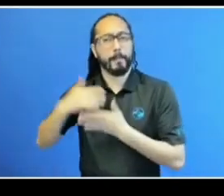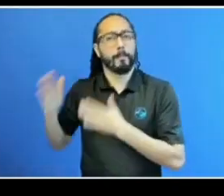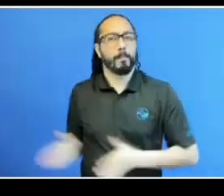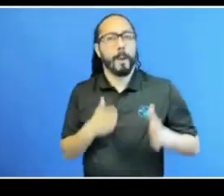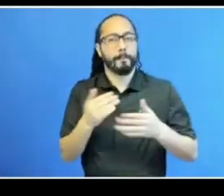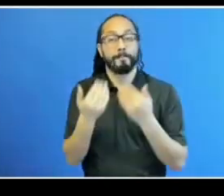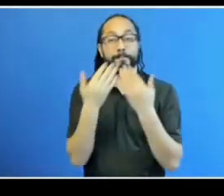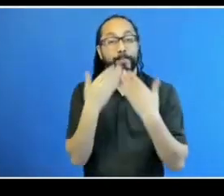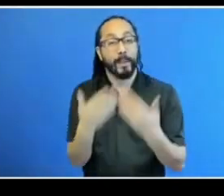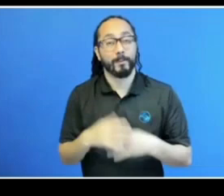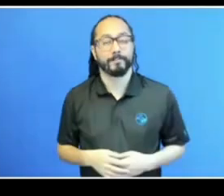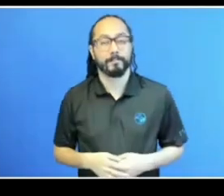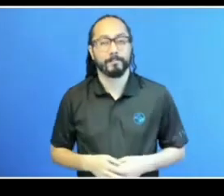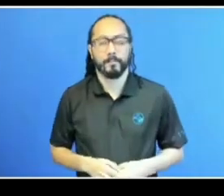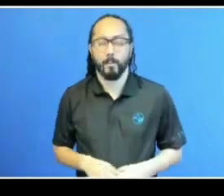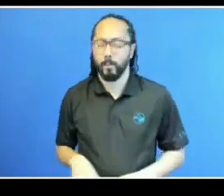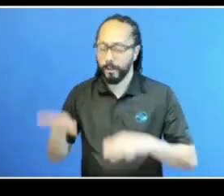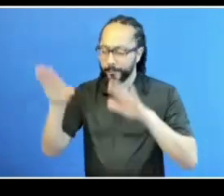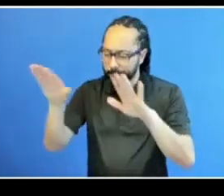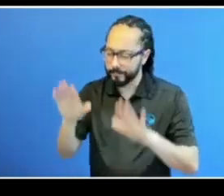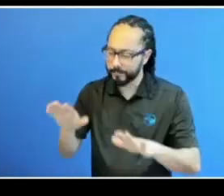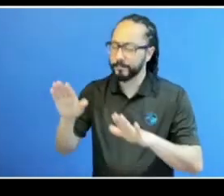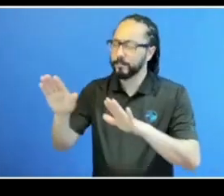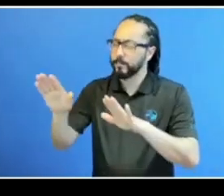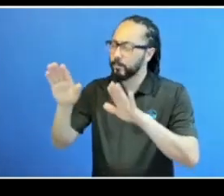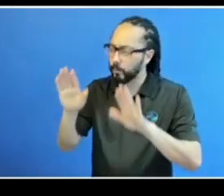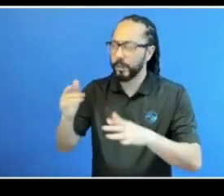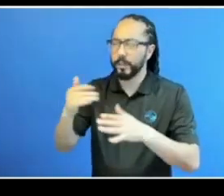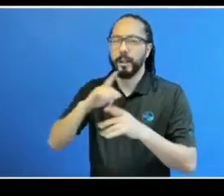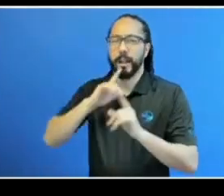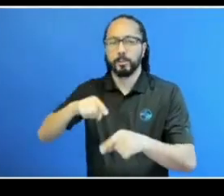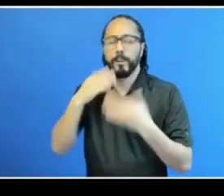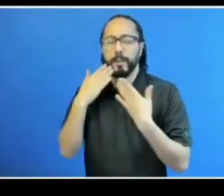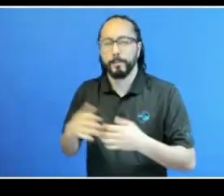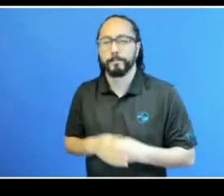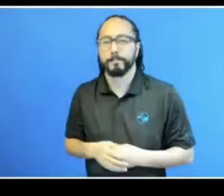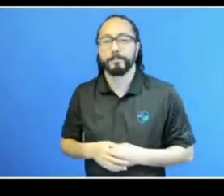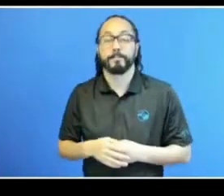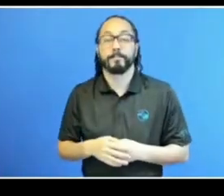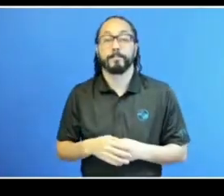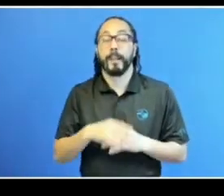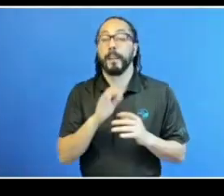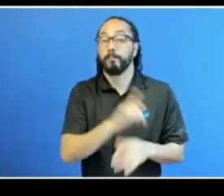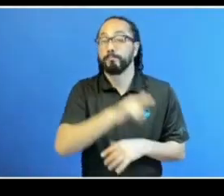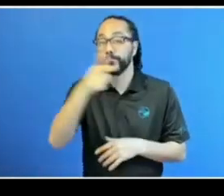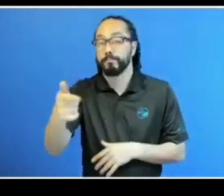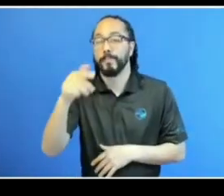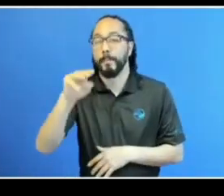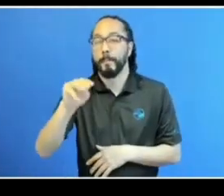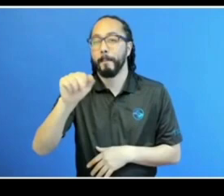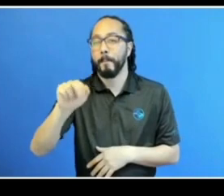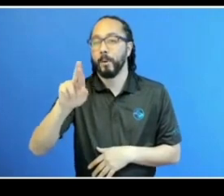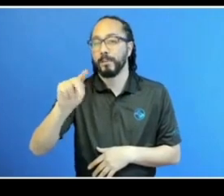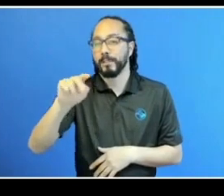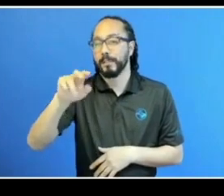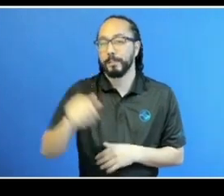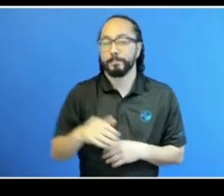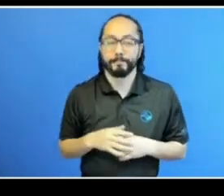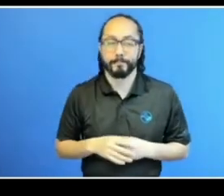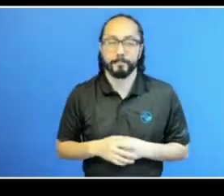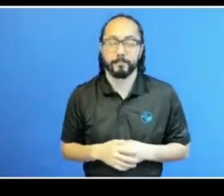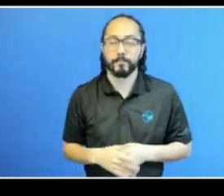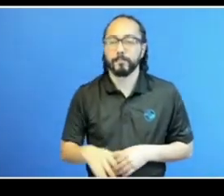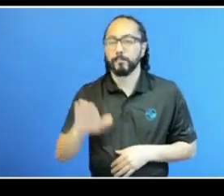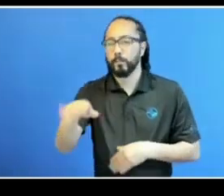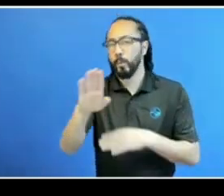Amazing. Such a great answer. Thank you so much, Janelle. My next question is from Martina. So you have a very unique